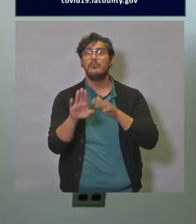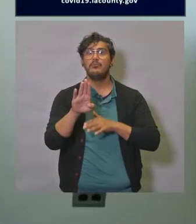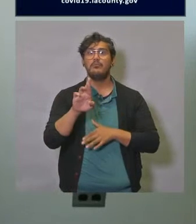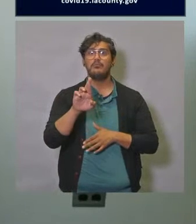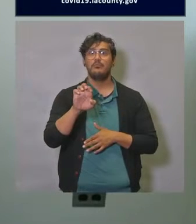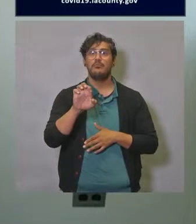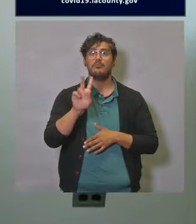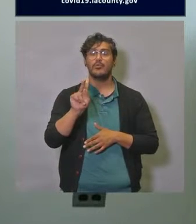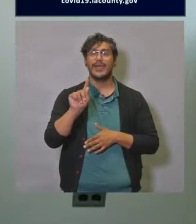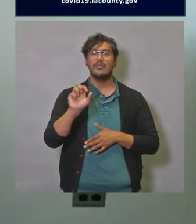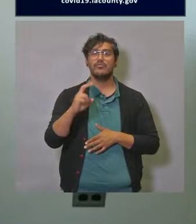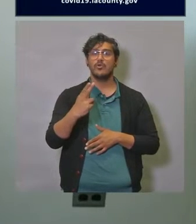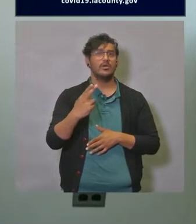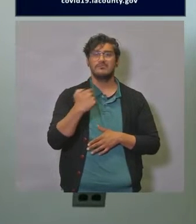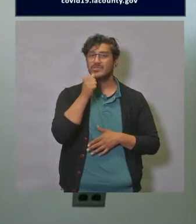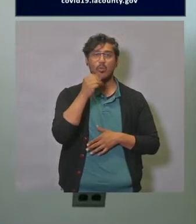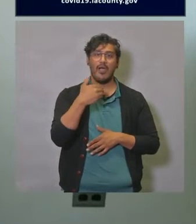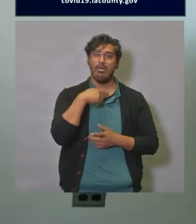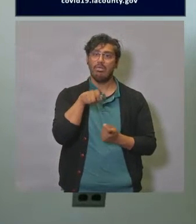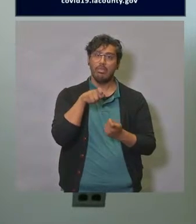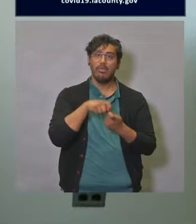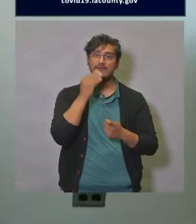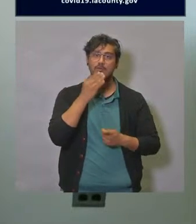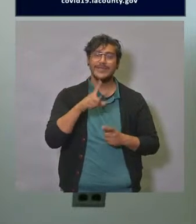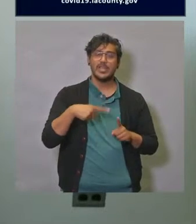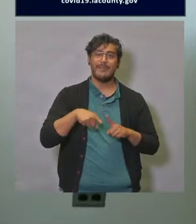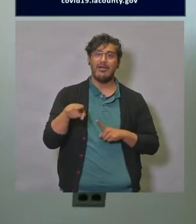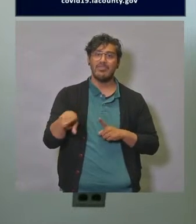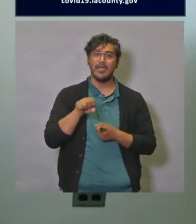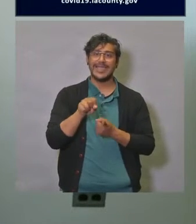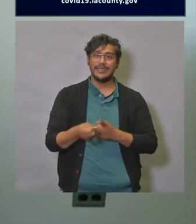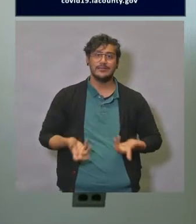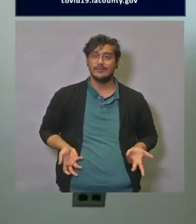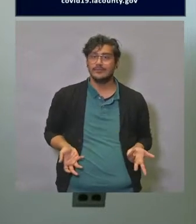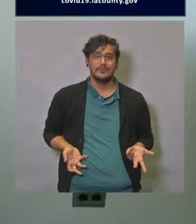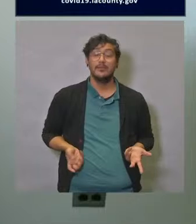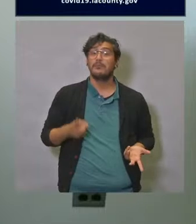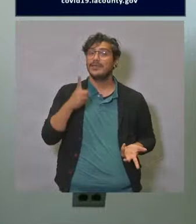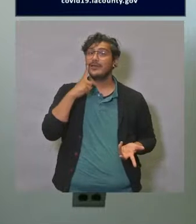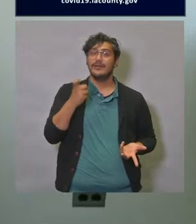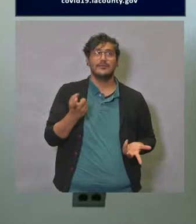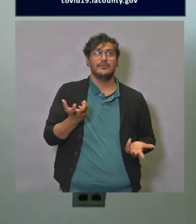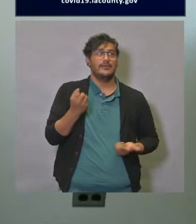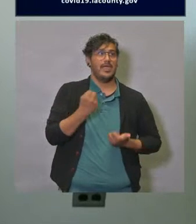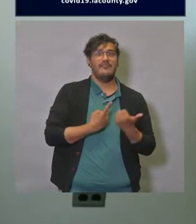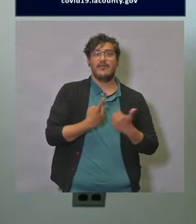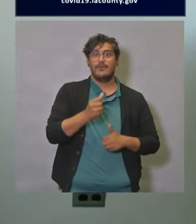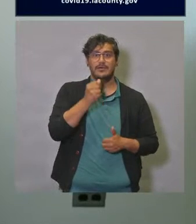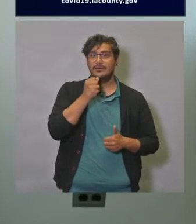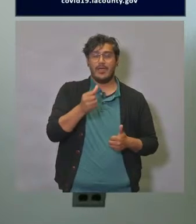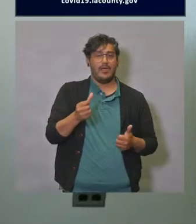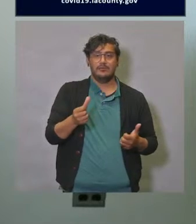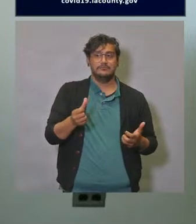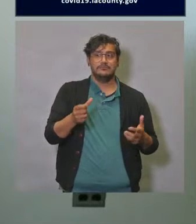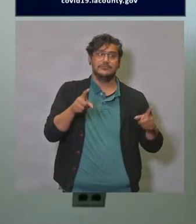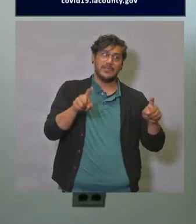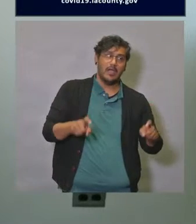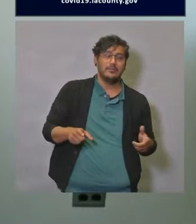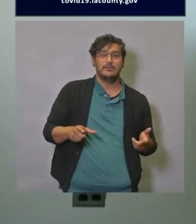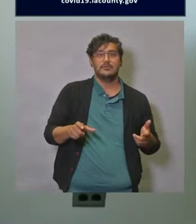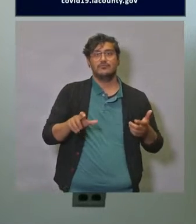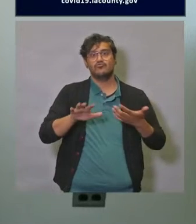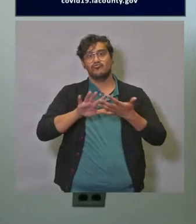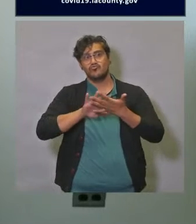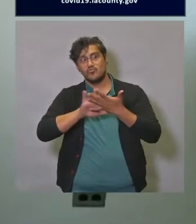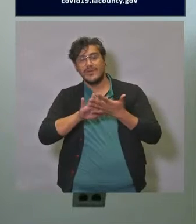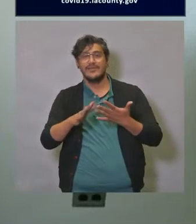have definitive information on breakthrough cases because everybody doesn't get tested or screened, and we have an